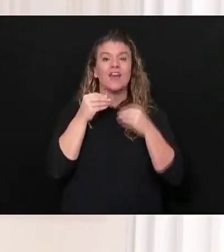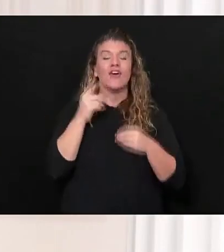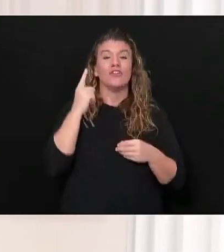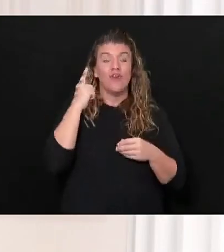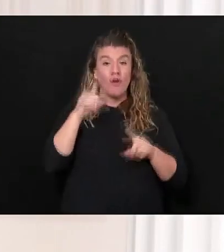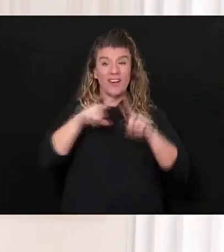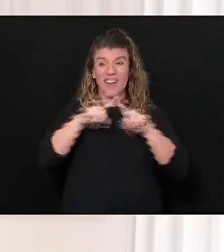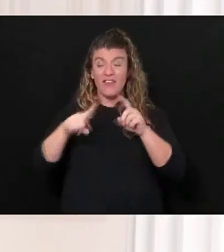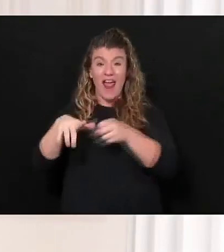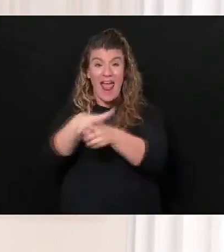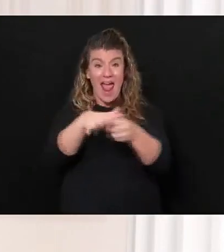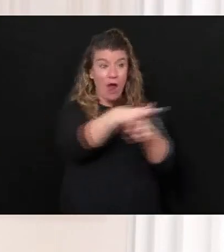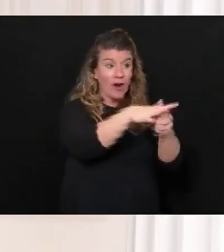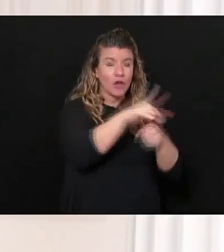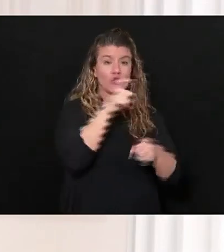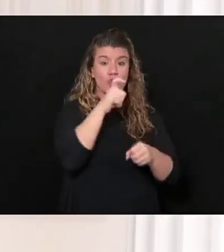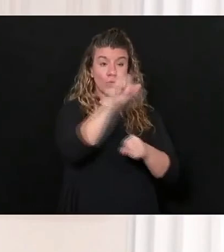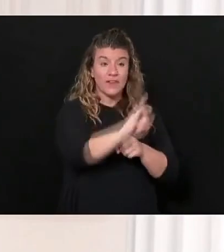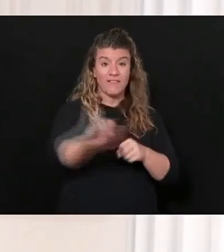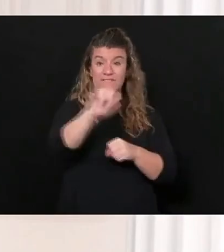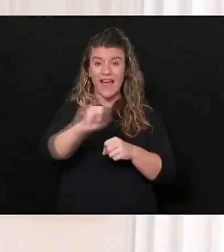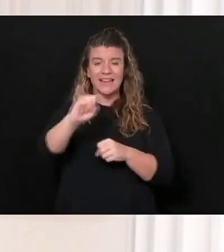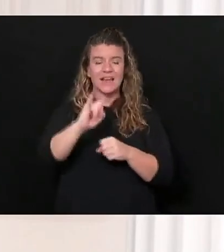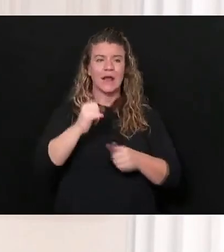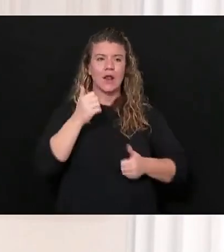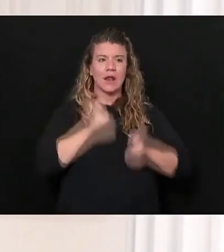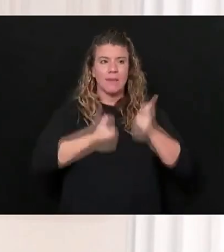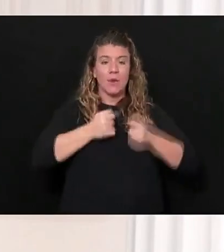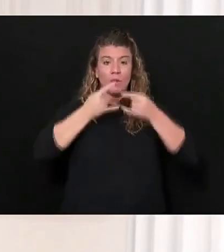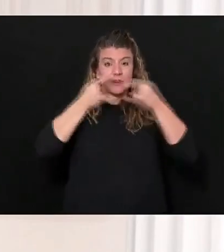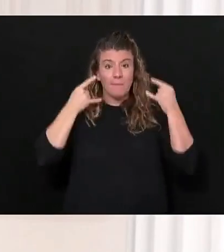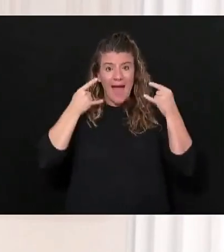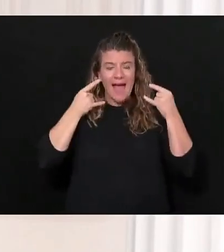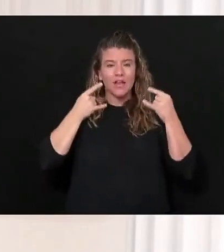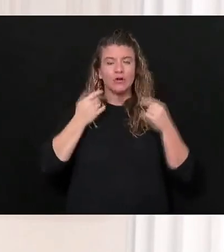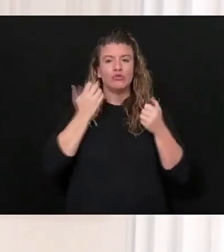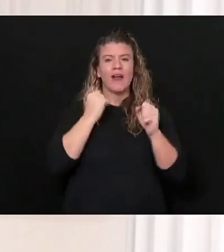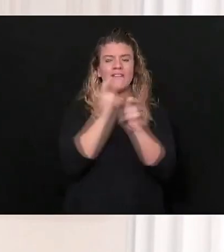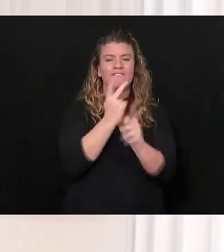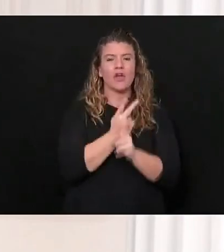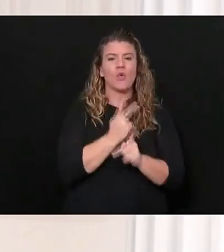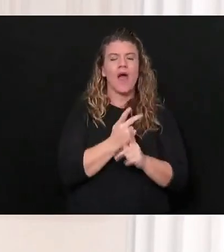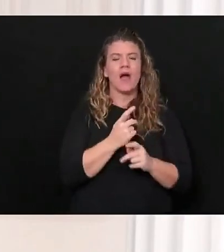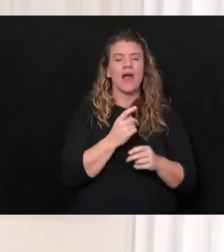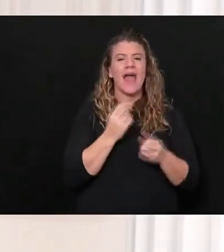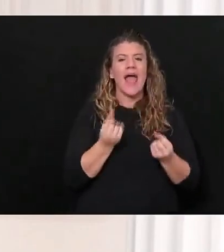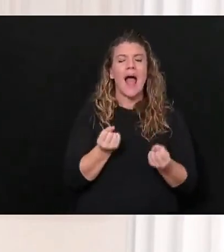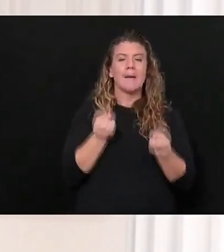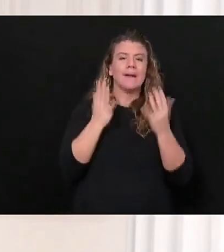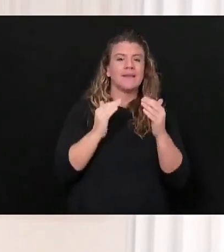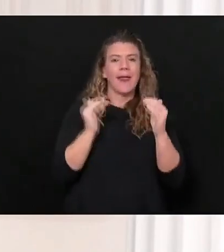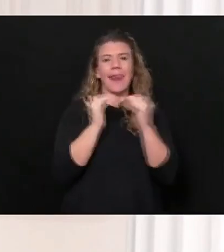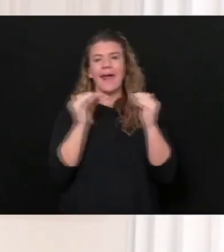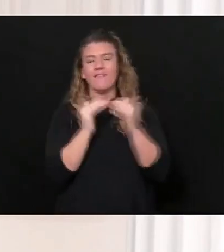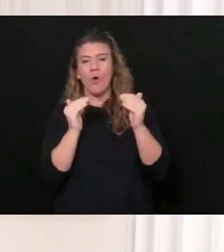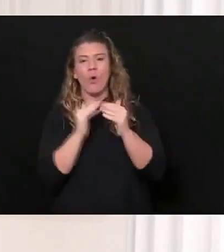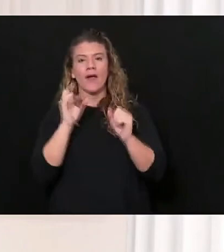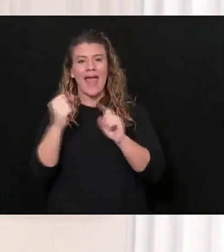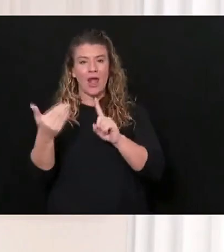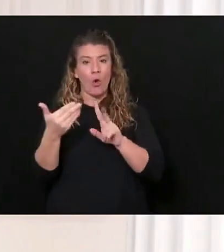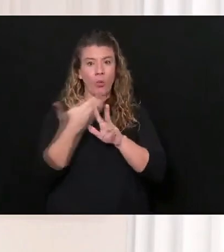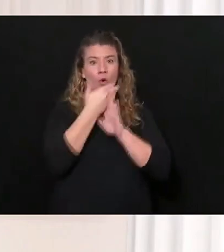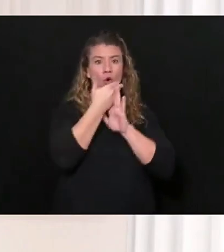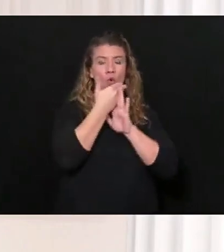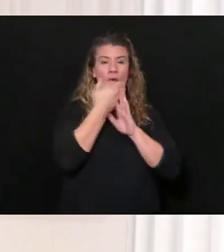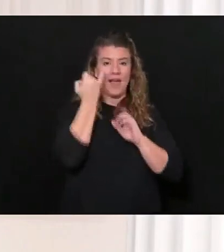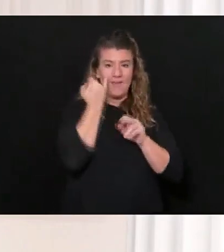may cause that really low amount of virus to come through the mask that people are wearing. So it may